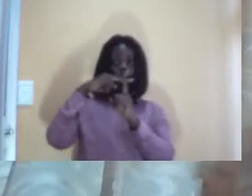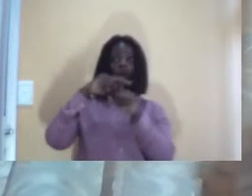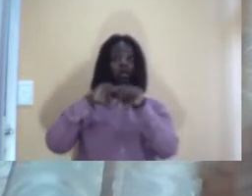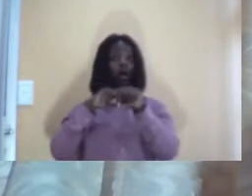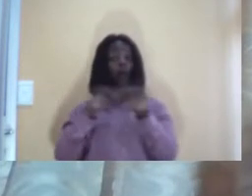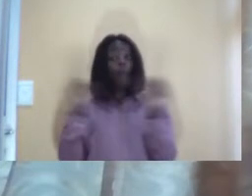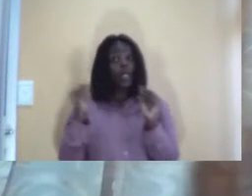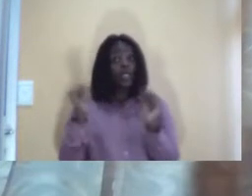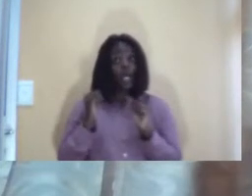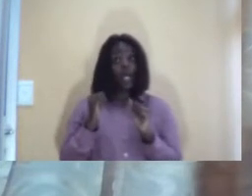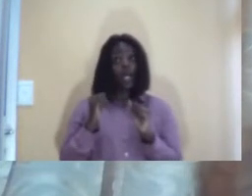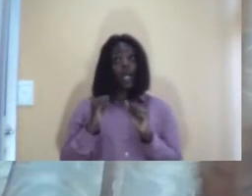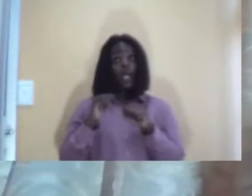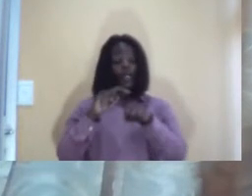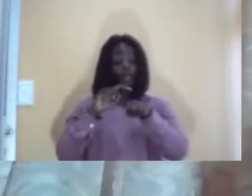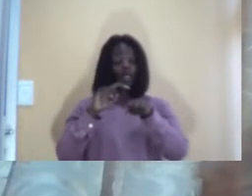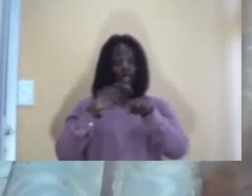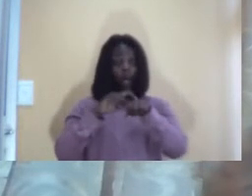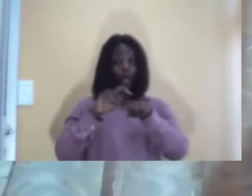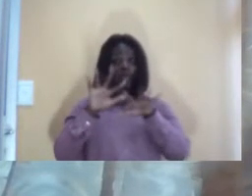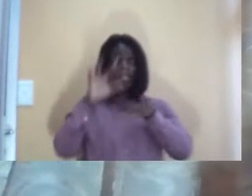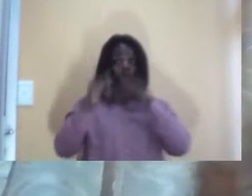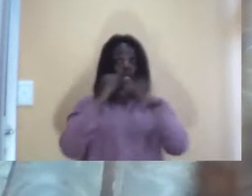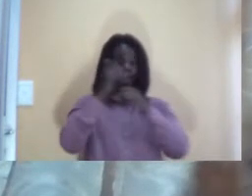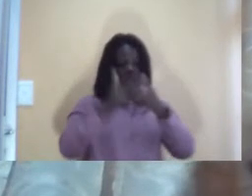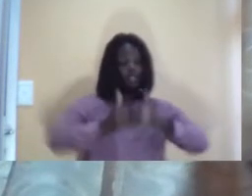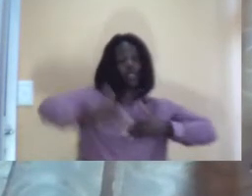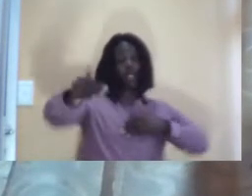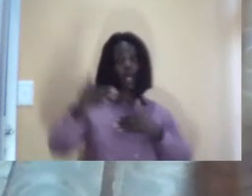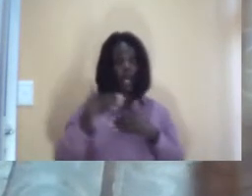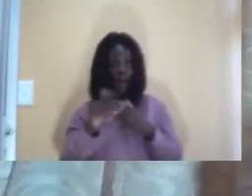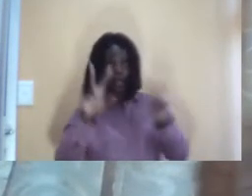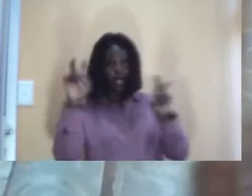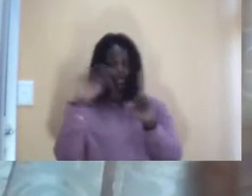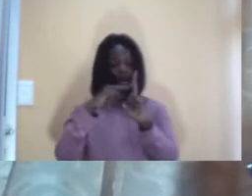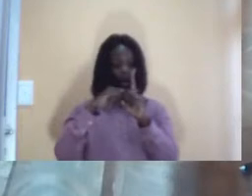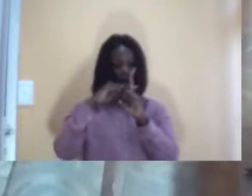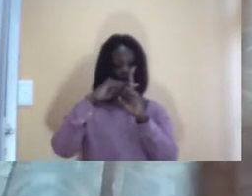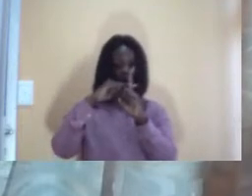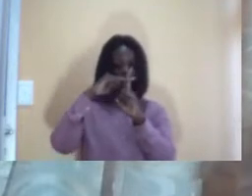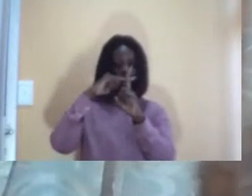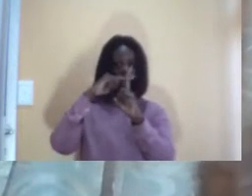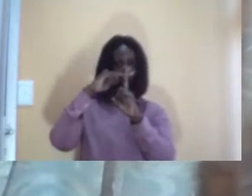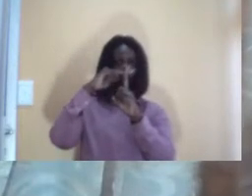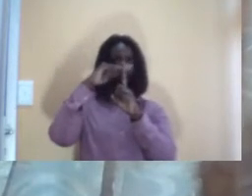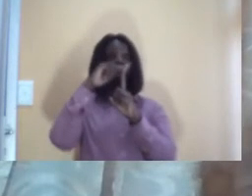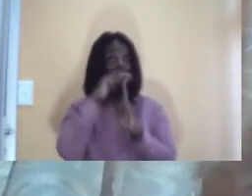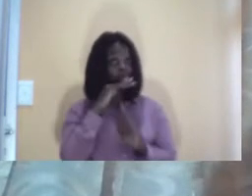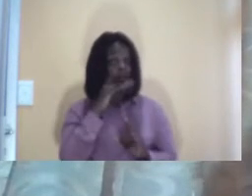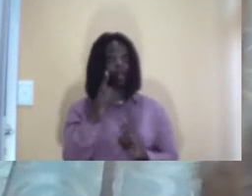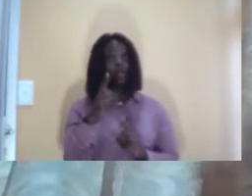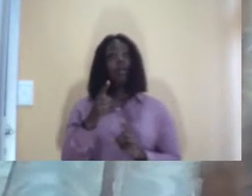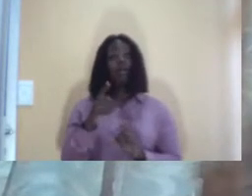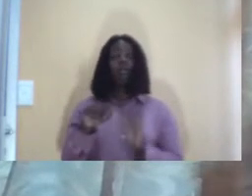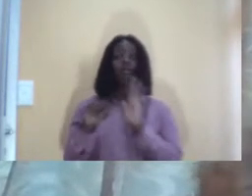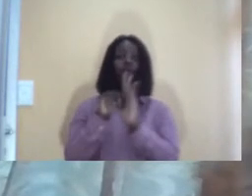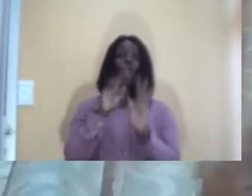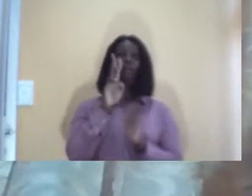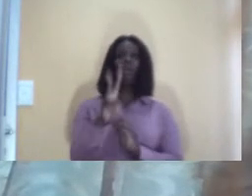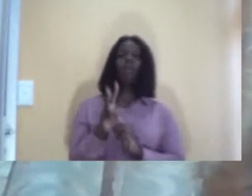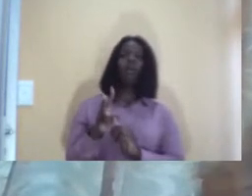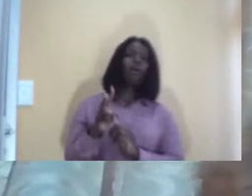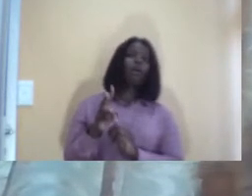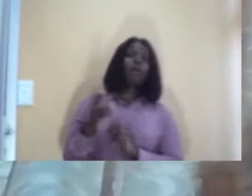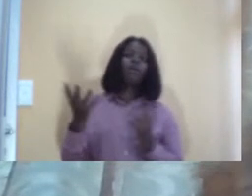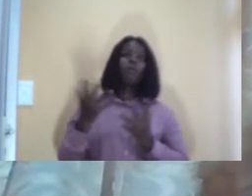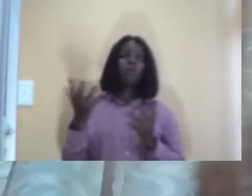2 and 5 degrees Celsius in 10 years. Now, the increase in temperature will inevitably have a negative impact